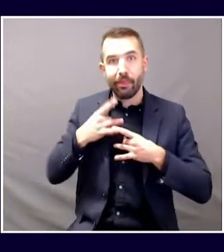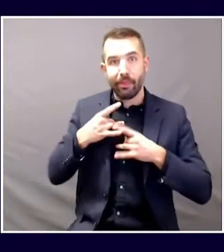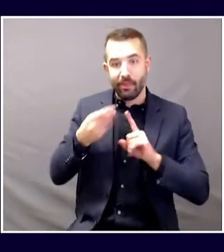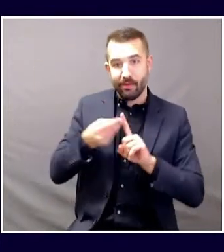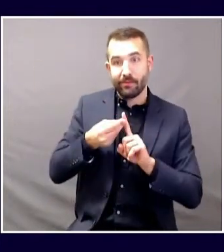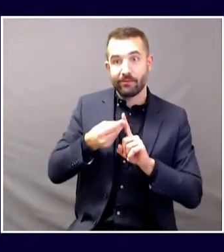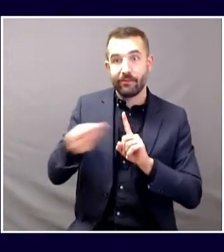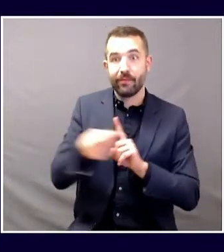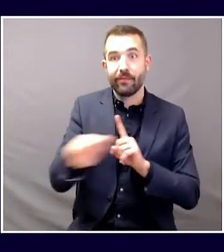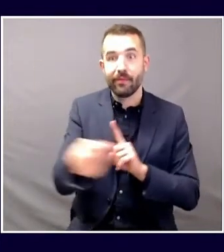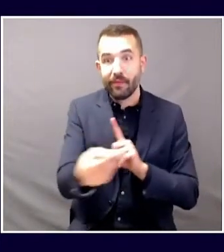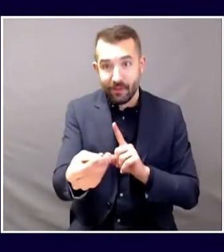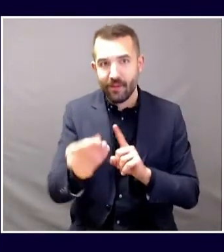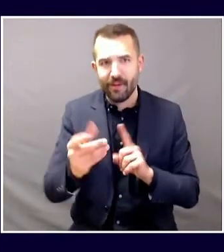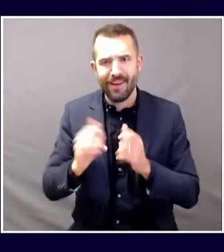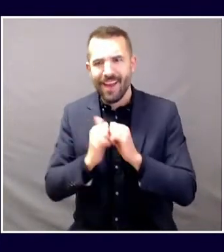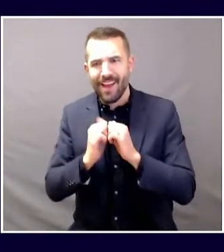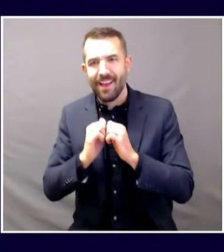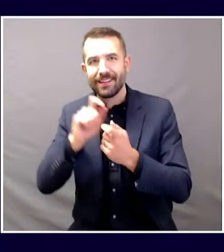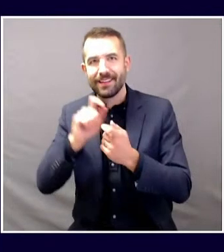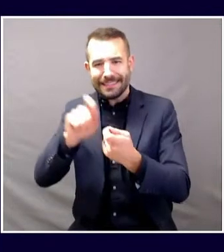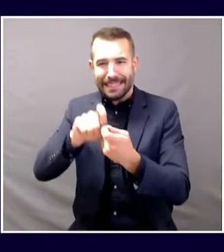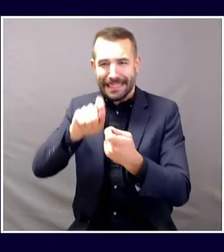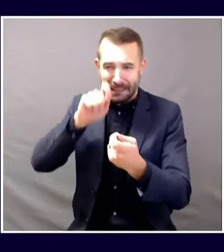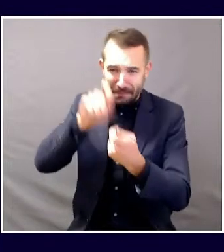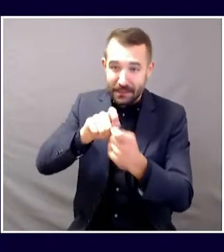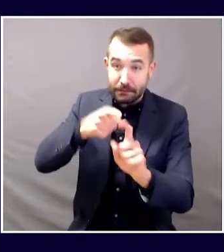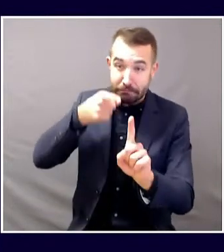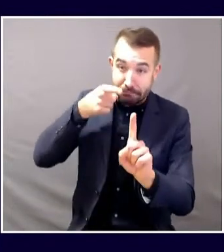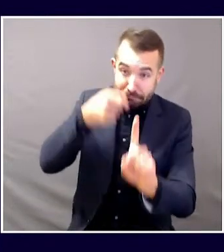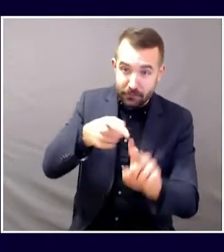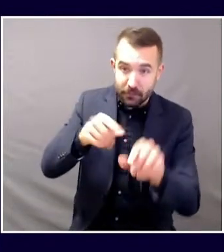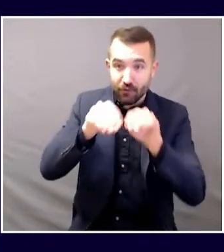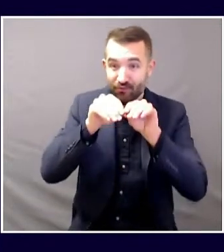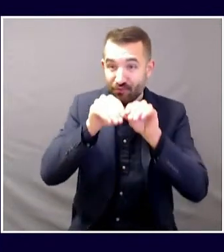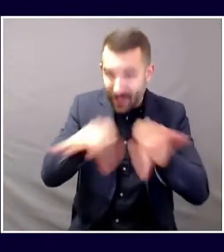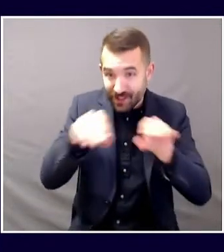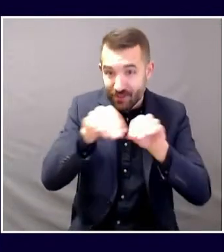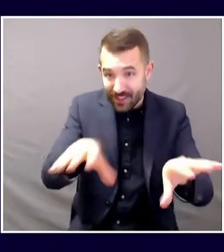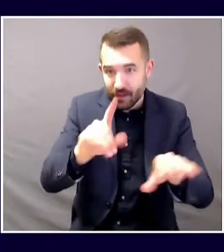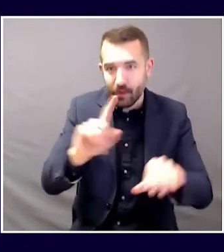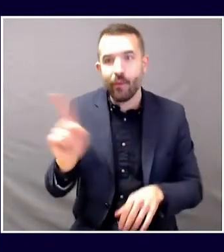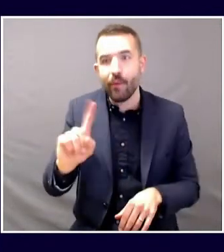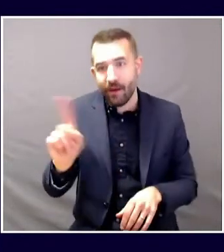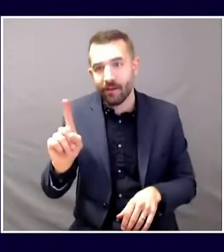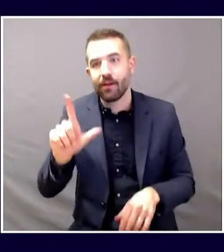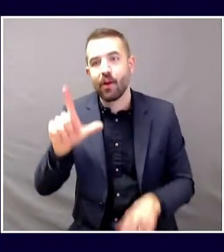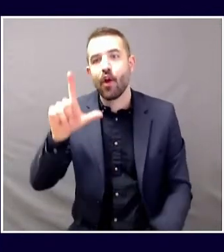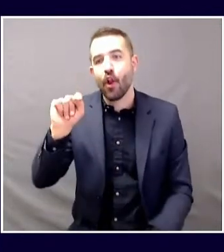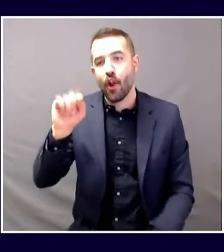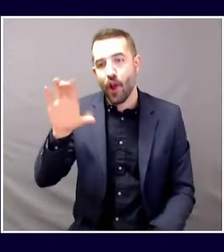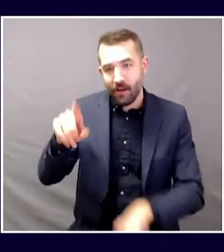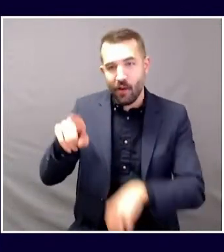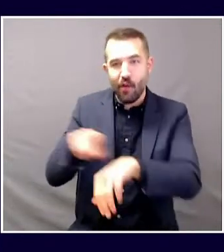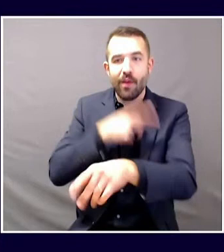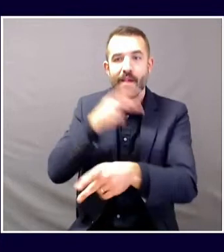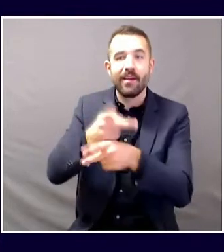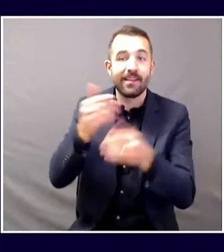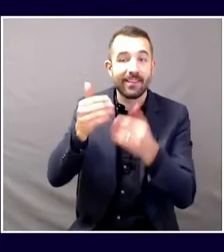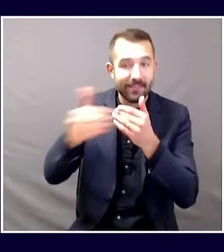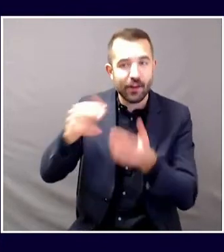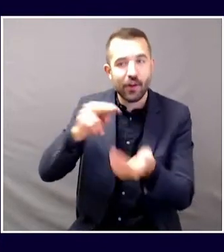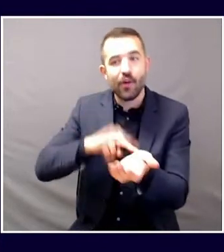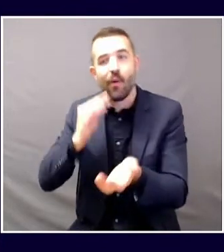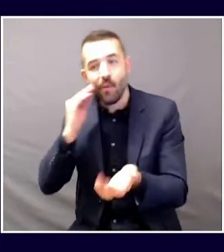of focal outbreaks, often driven by things like long-term care facilities. Today, much of